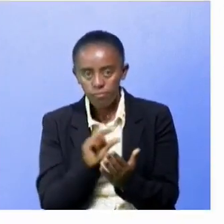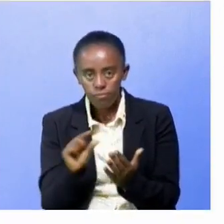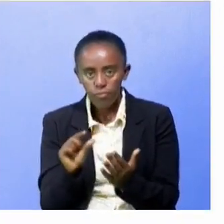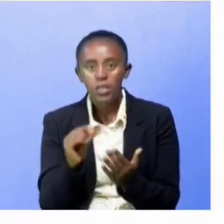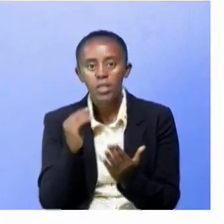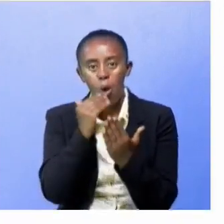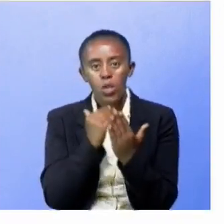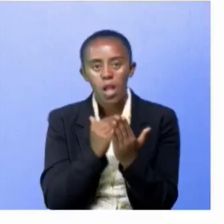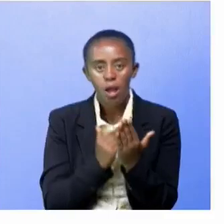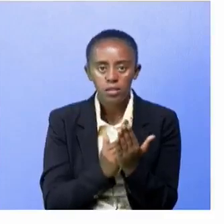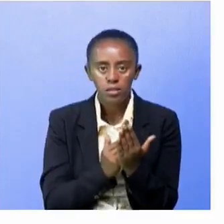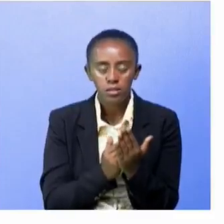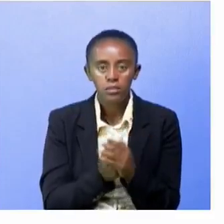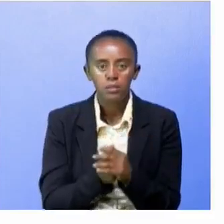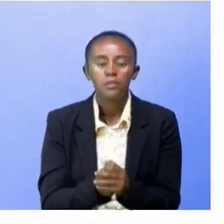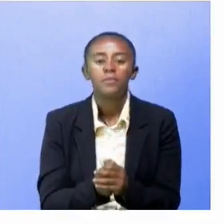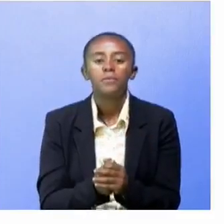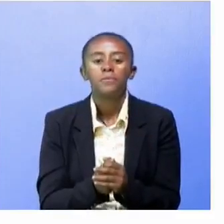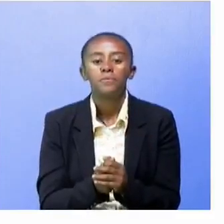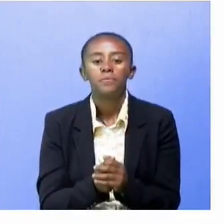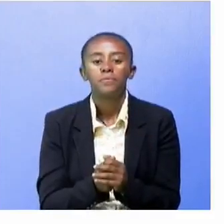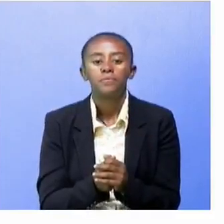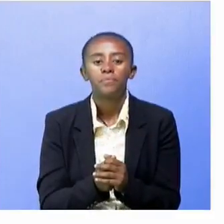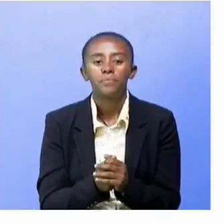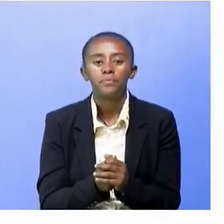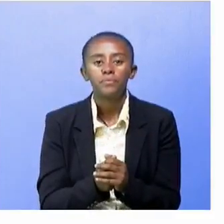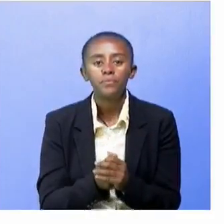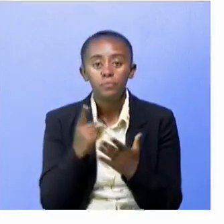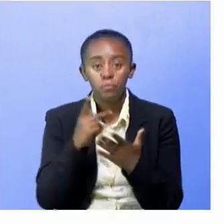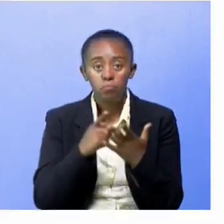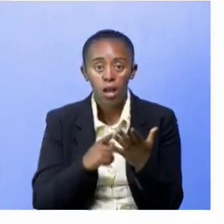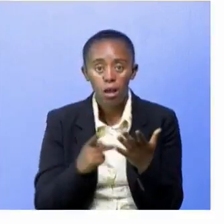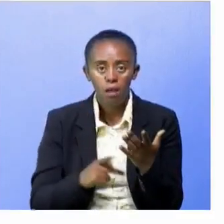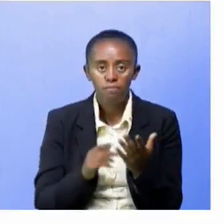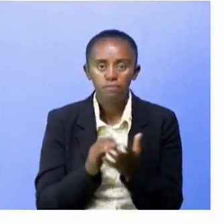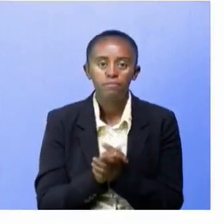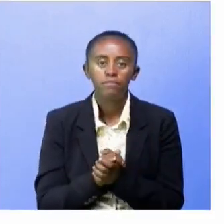of a paragraph.